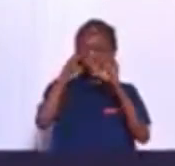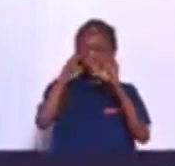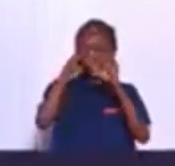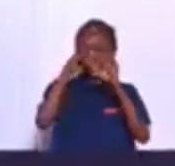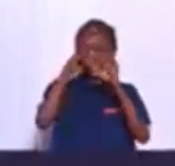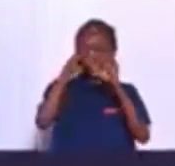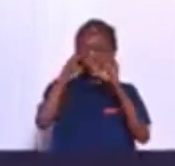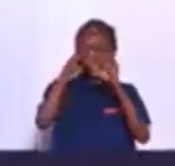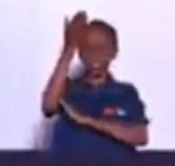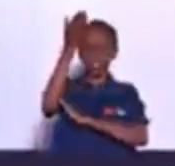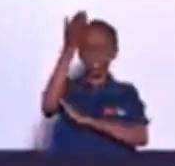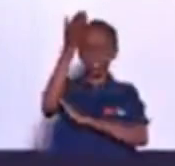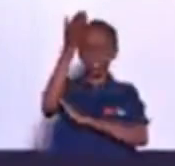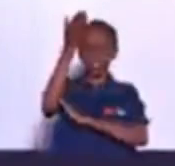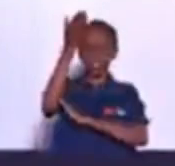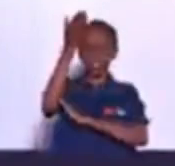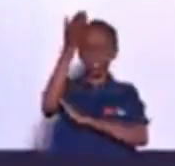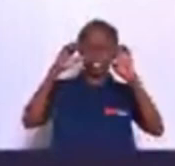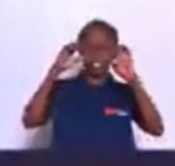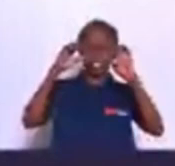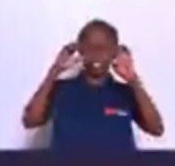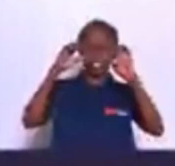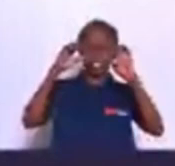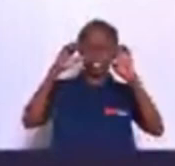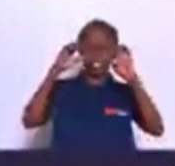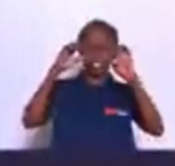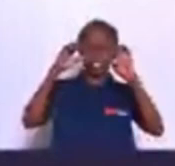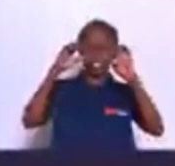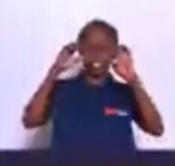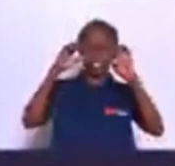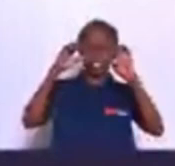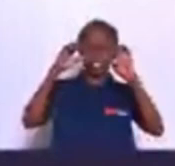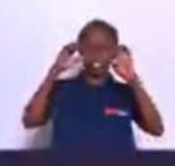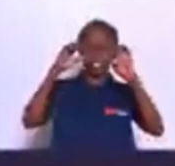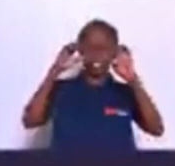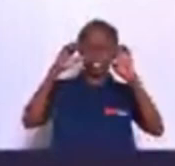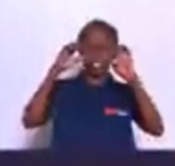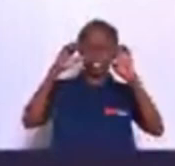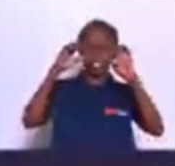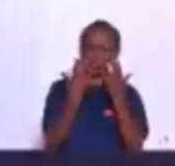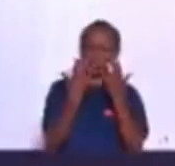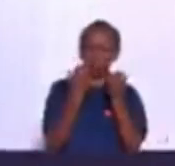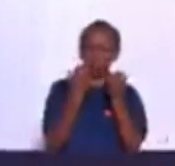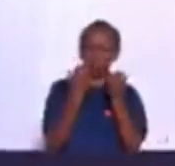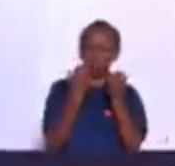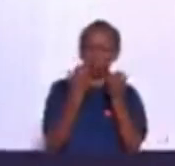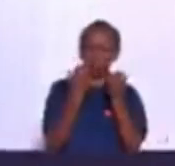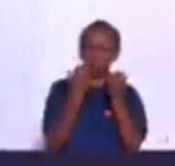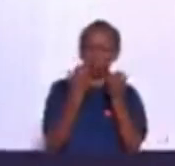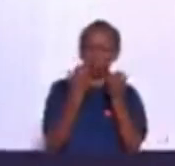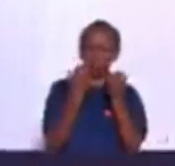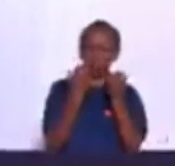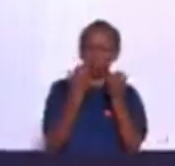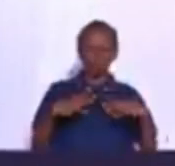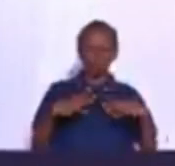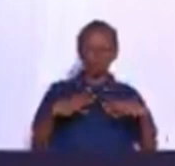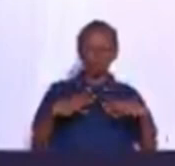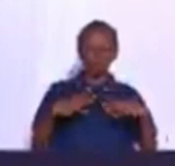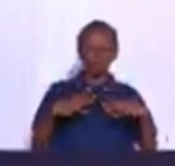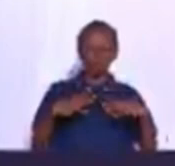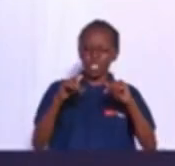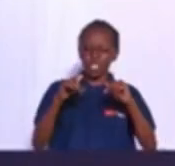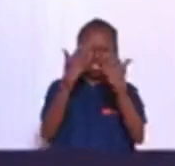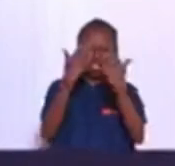God who is able to perform miracles. And for those who have prayed tonight,